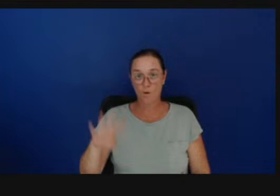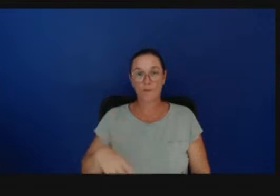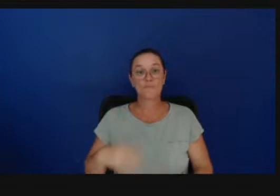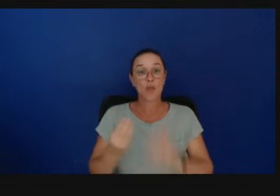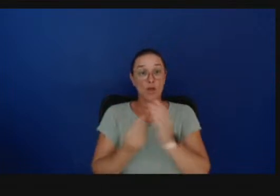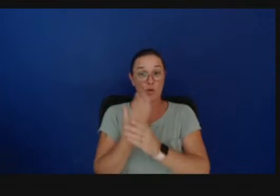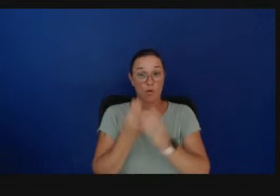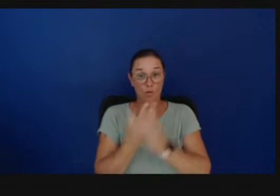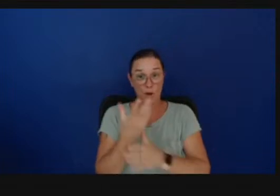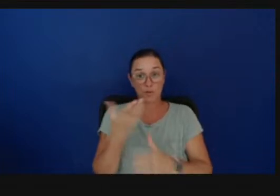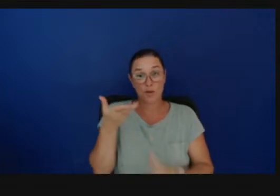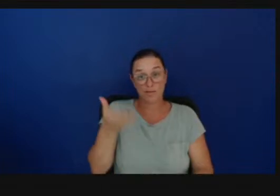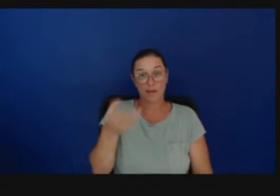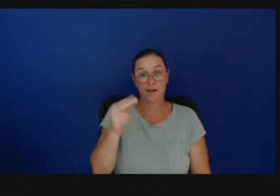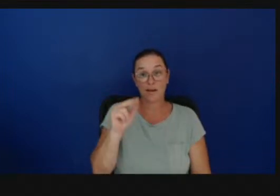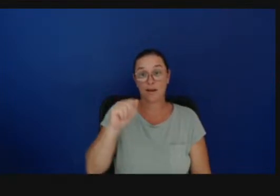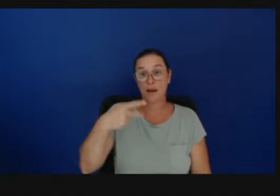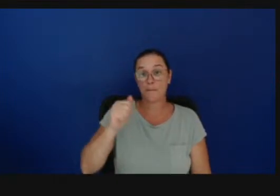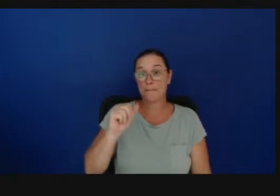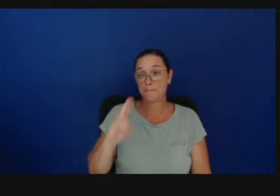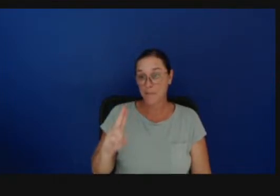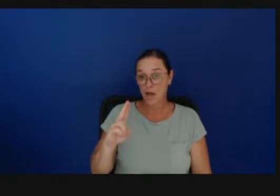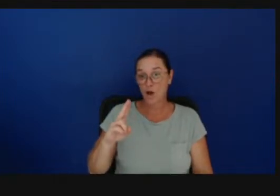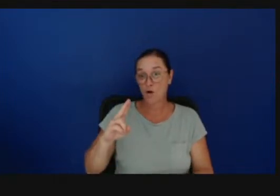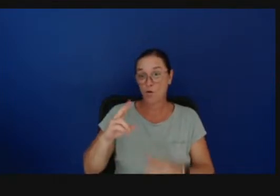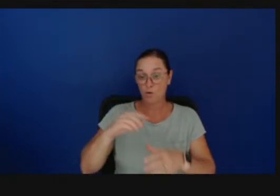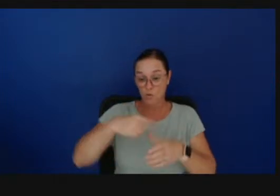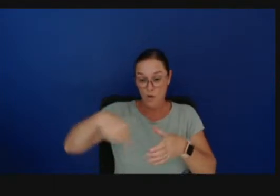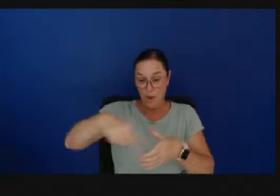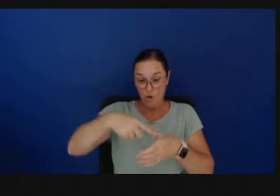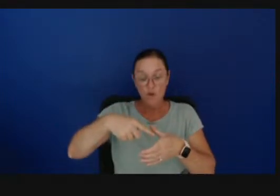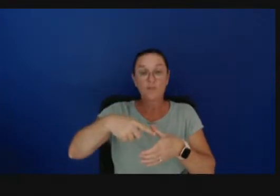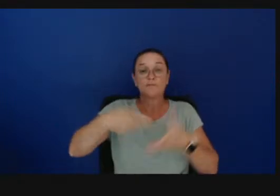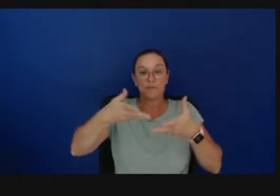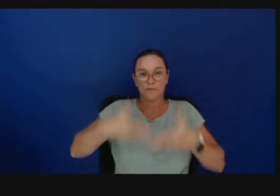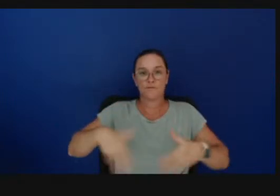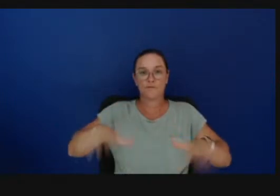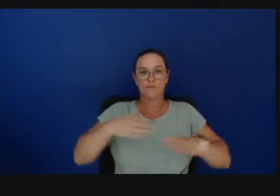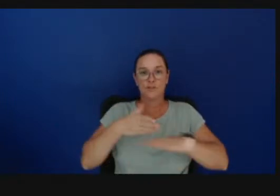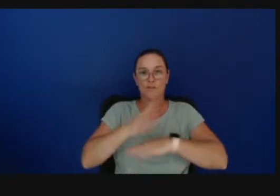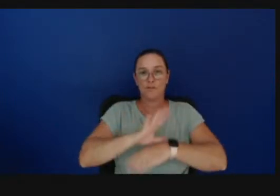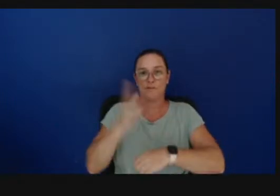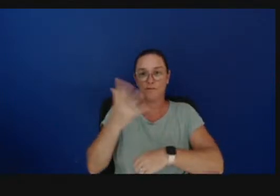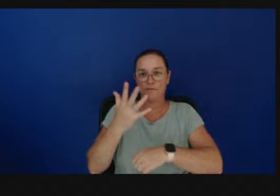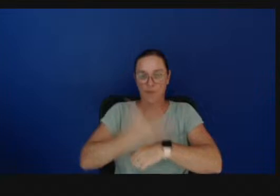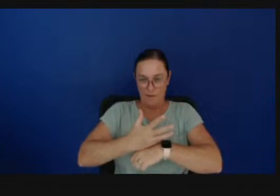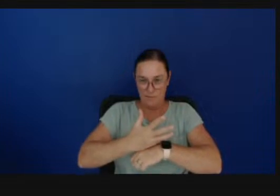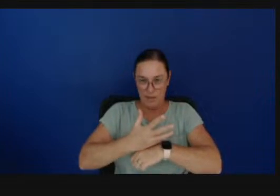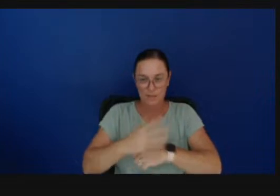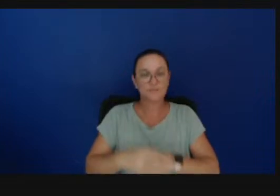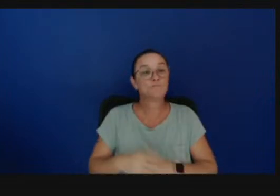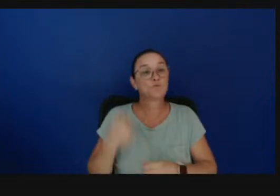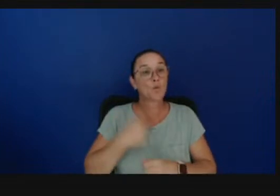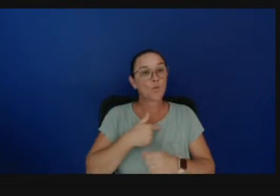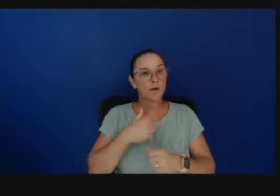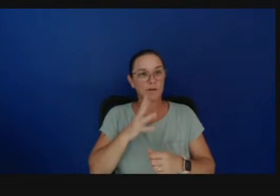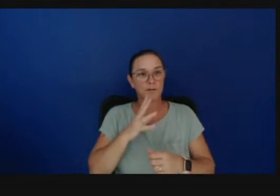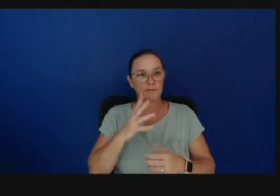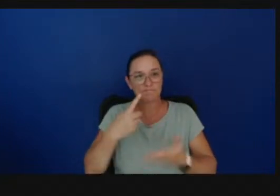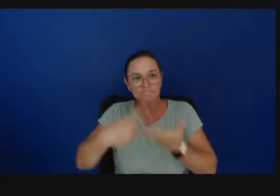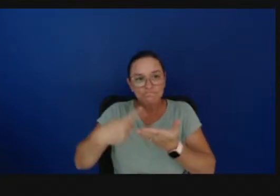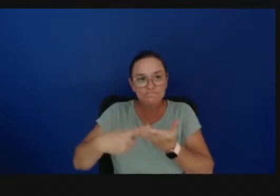we were still covering last week, has ended after 5 days. And so we will update you guys on the